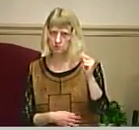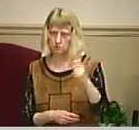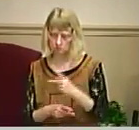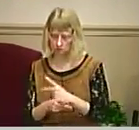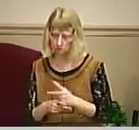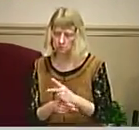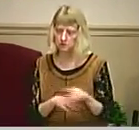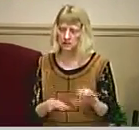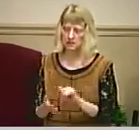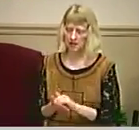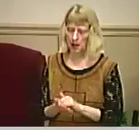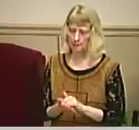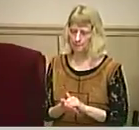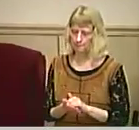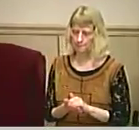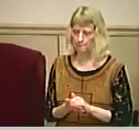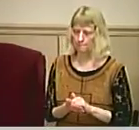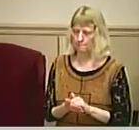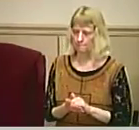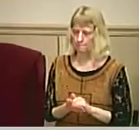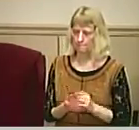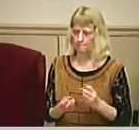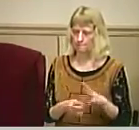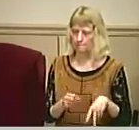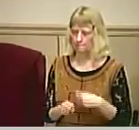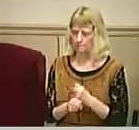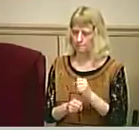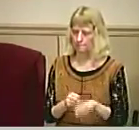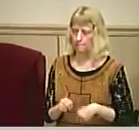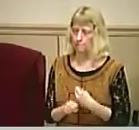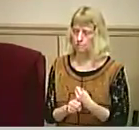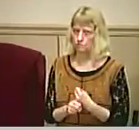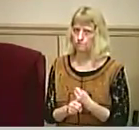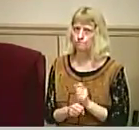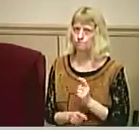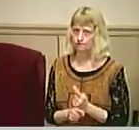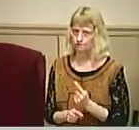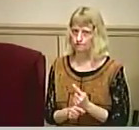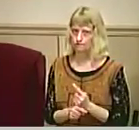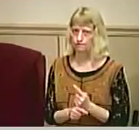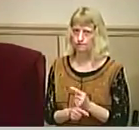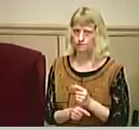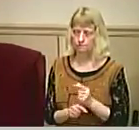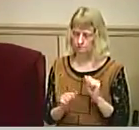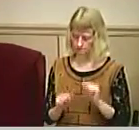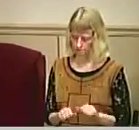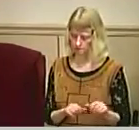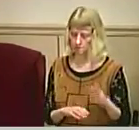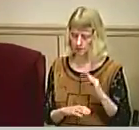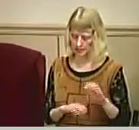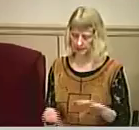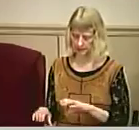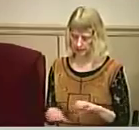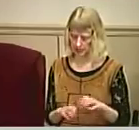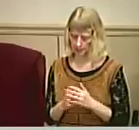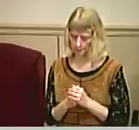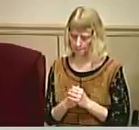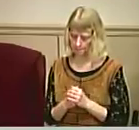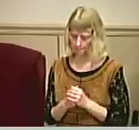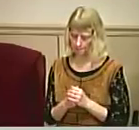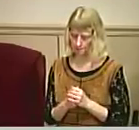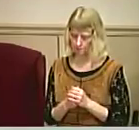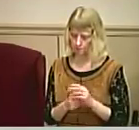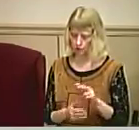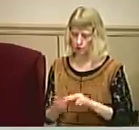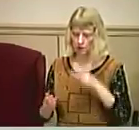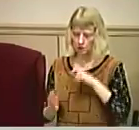administration that's done all that in years. Well, it doesn't mean it can't be done. You read in